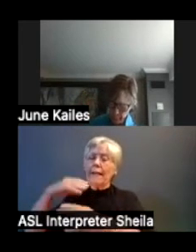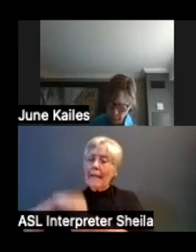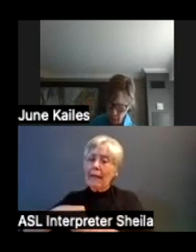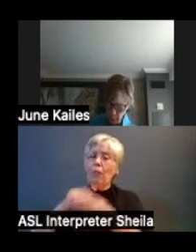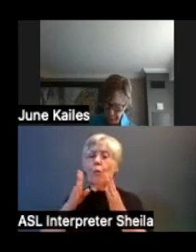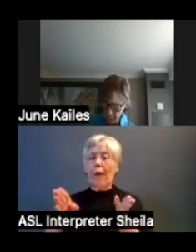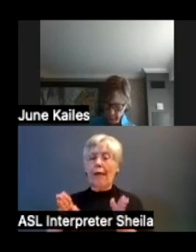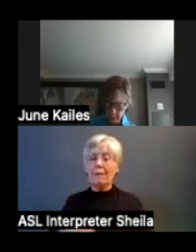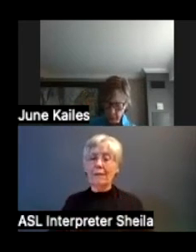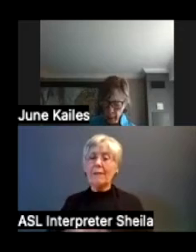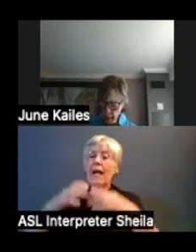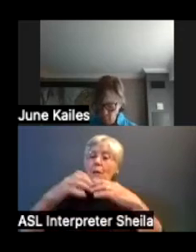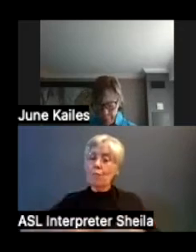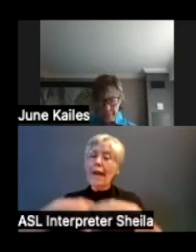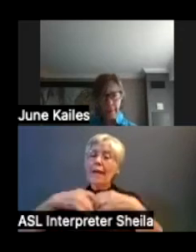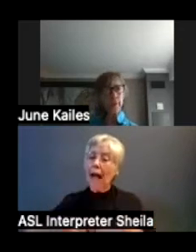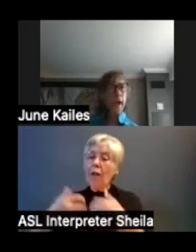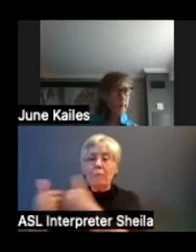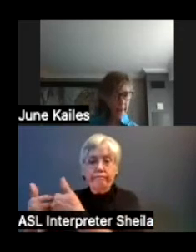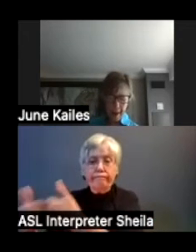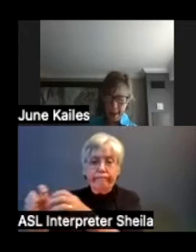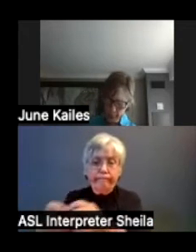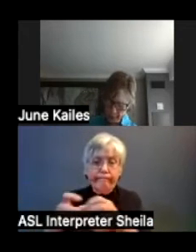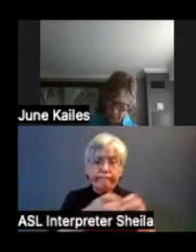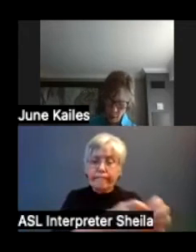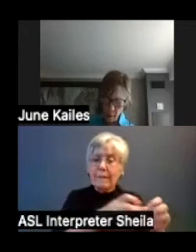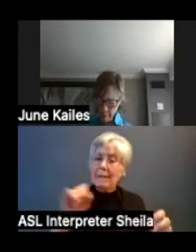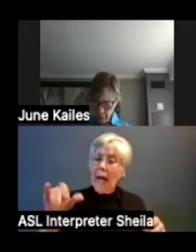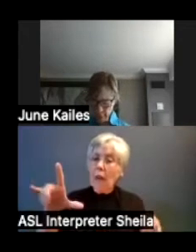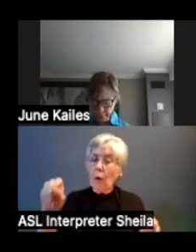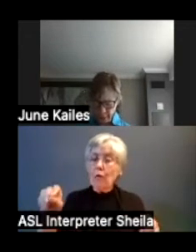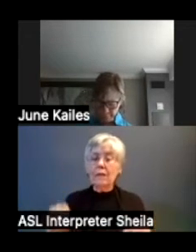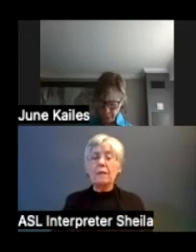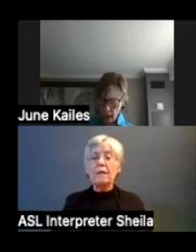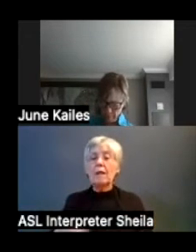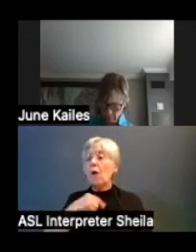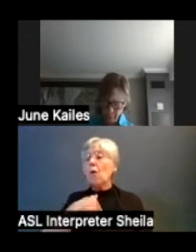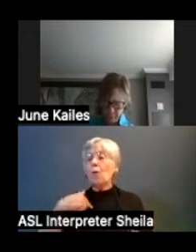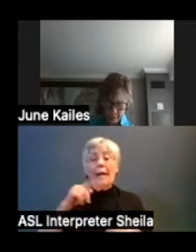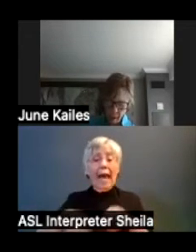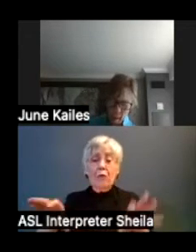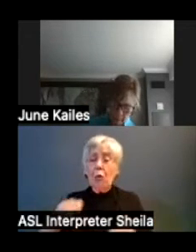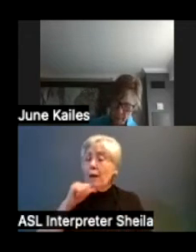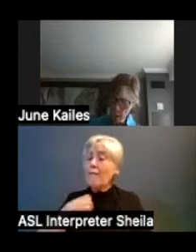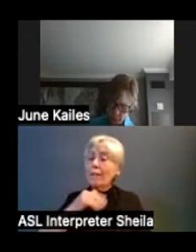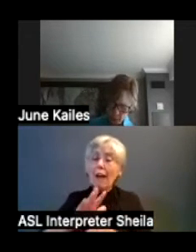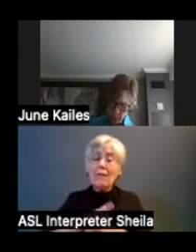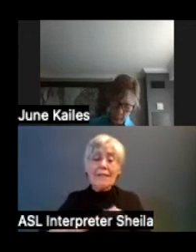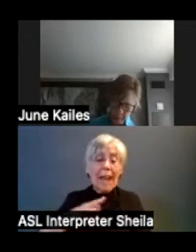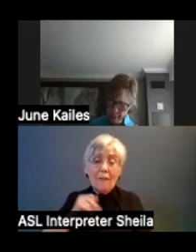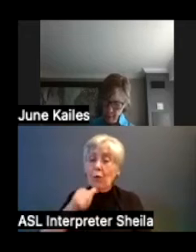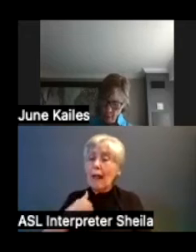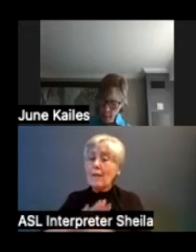to break down those silos. What gets in the way? We can't do it. We don't have enough staff, time, or funding. We won't do